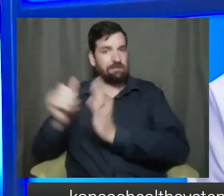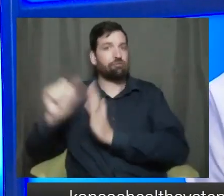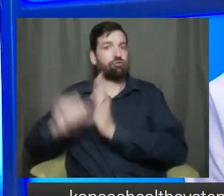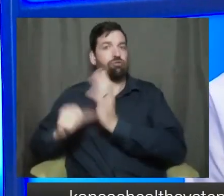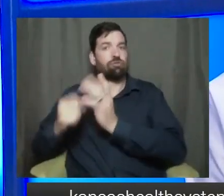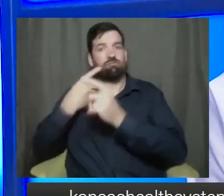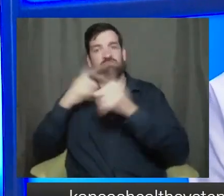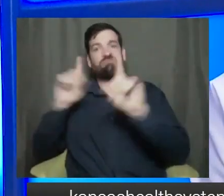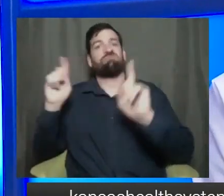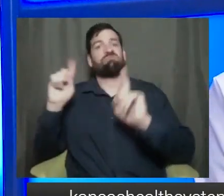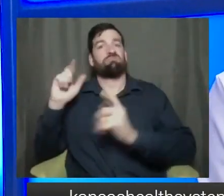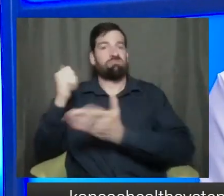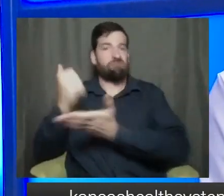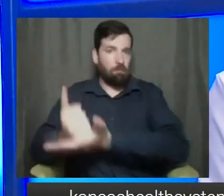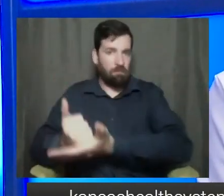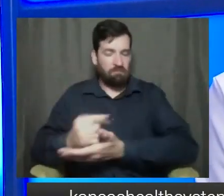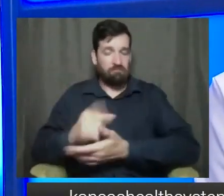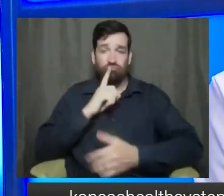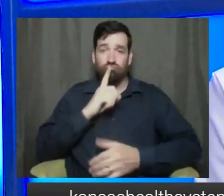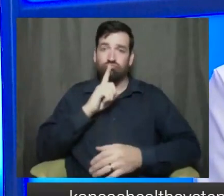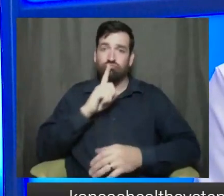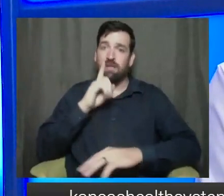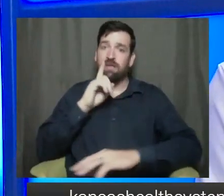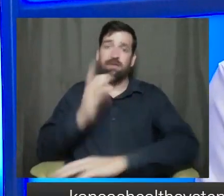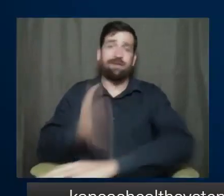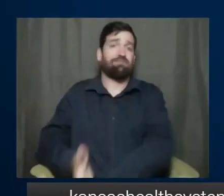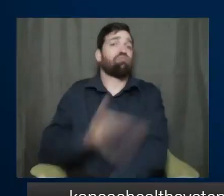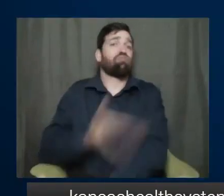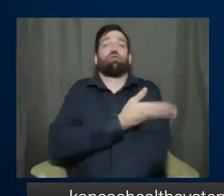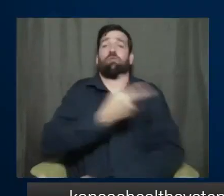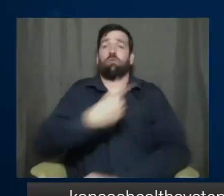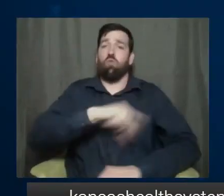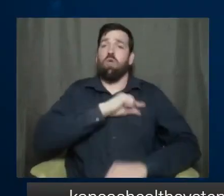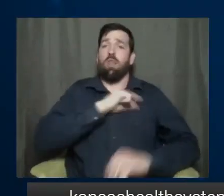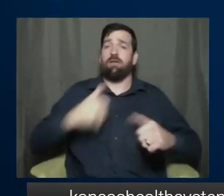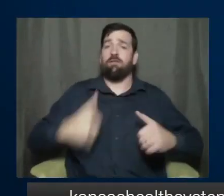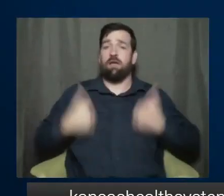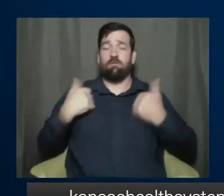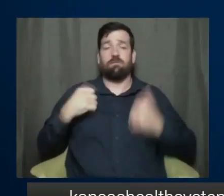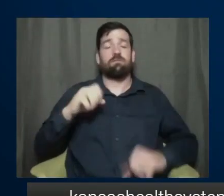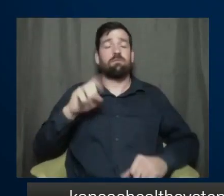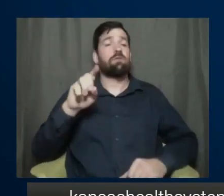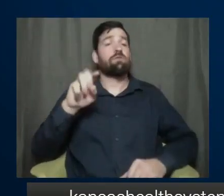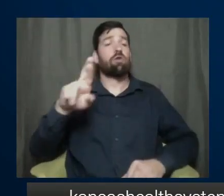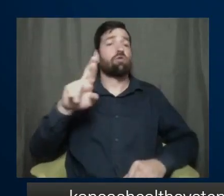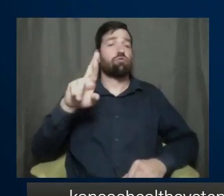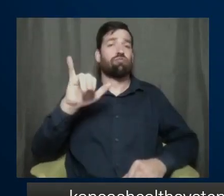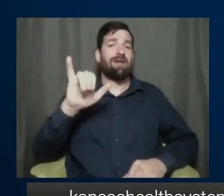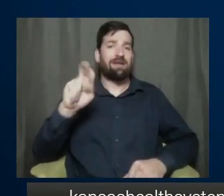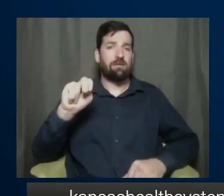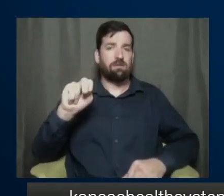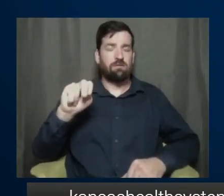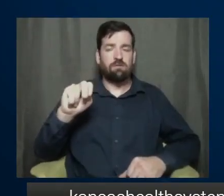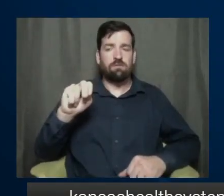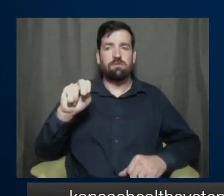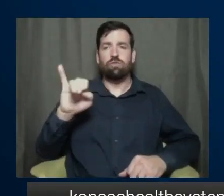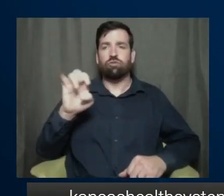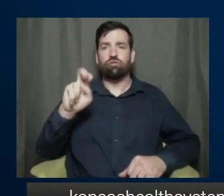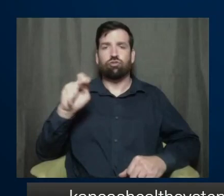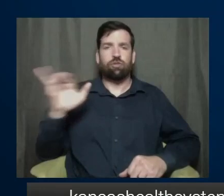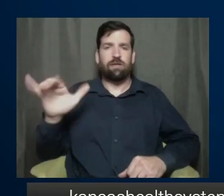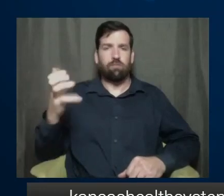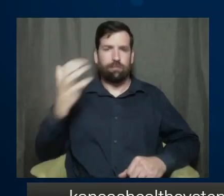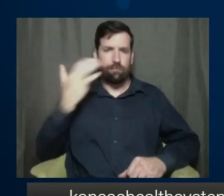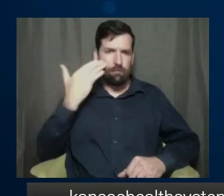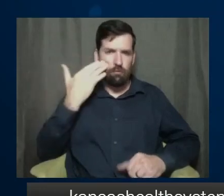symptoms and lead to really an improved quality of life for women. Dr. Ryan, Jenny wants to know, what are just some overall healthy behaviors